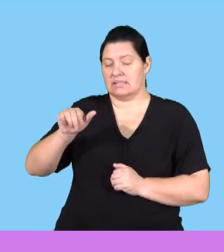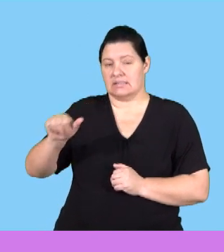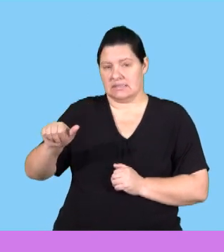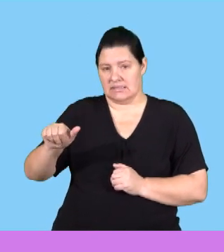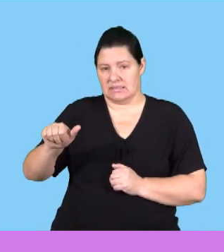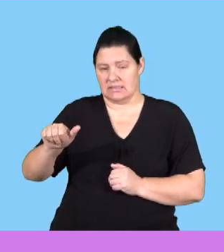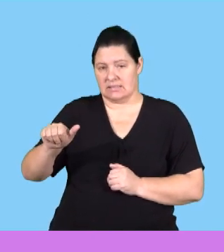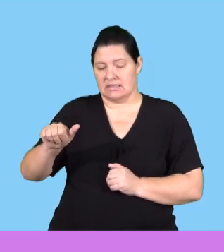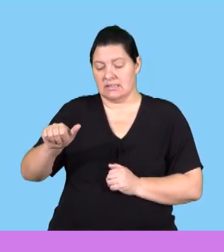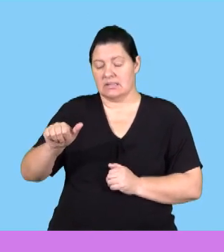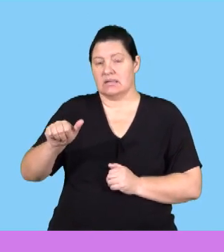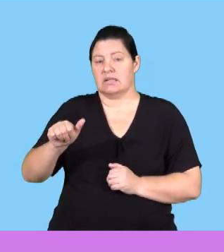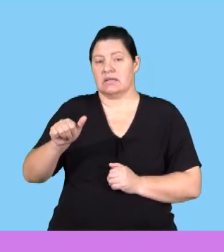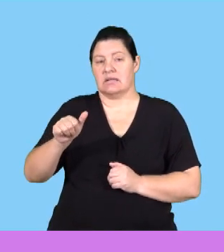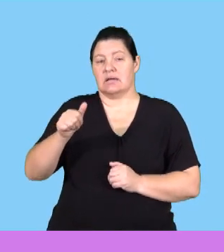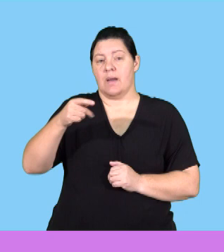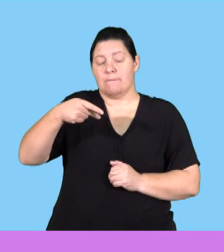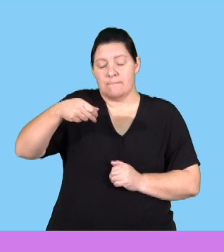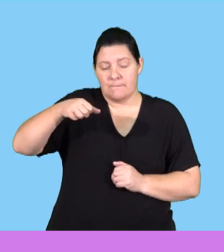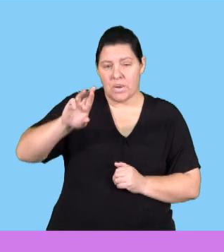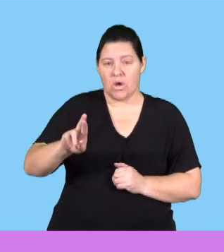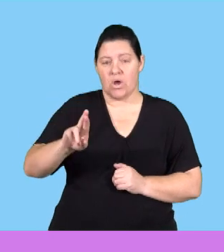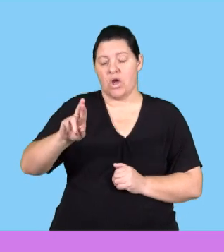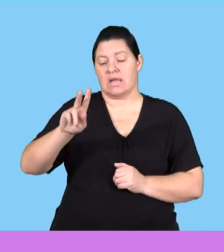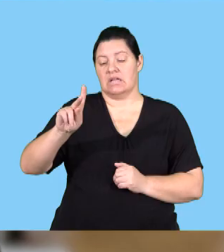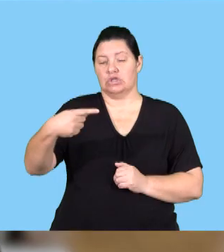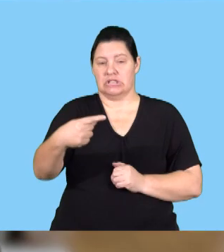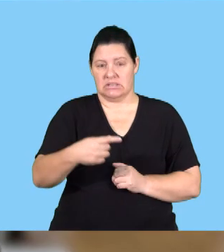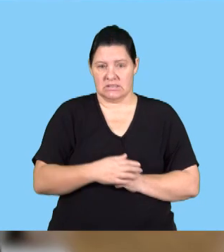9.996 per kilogram.